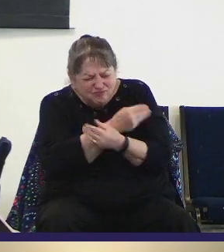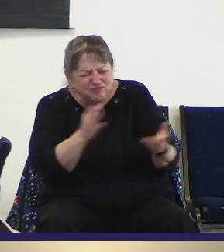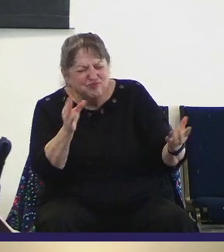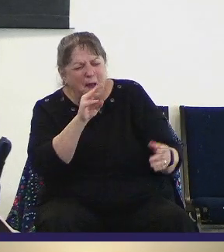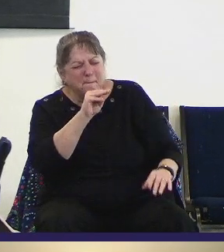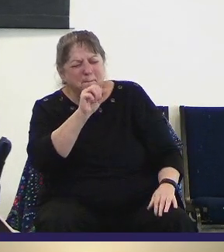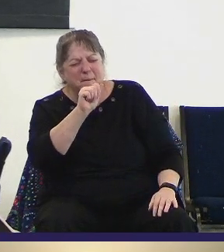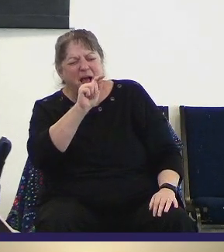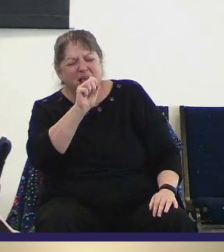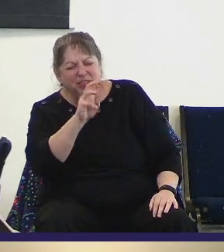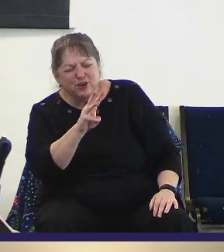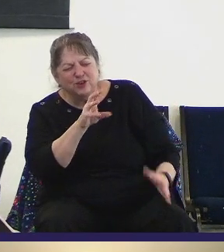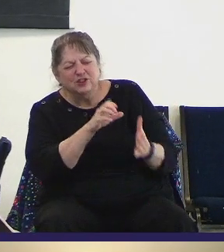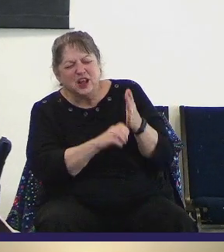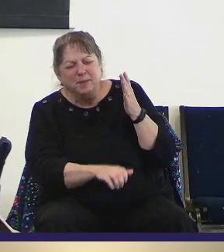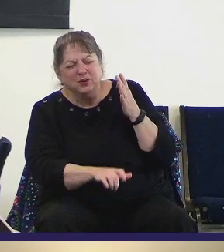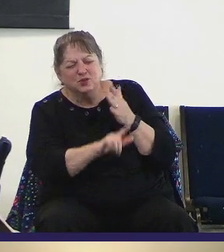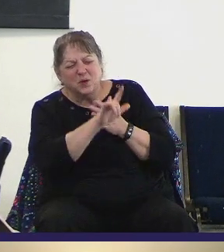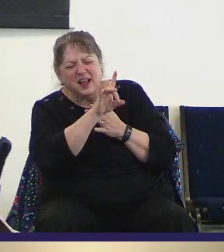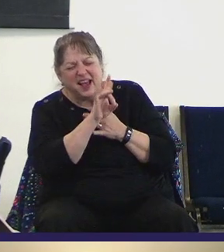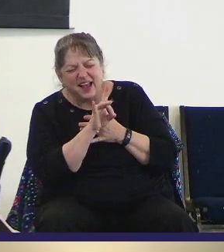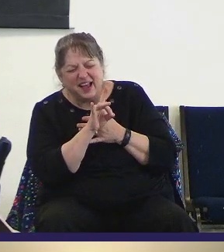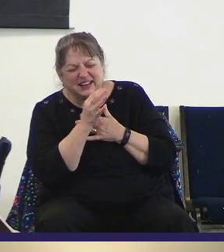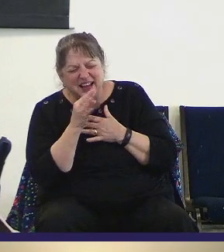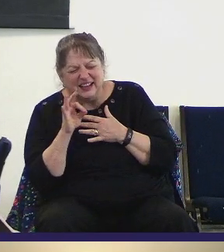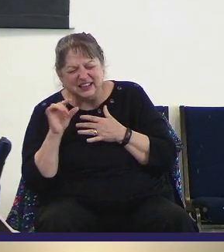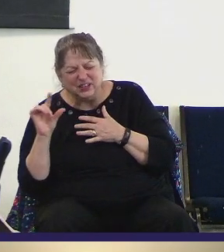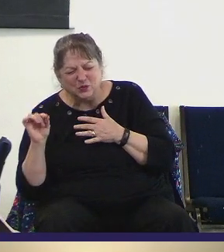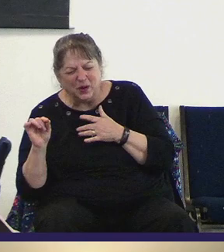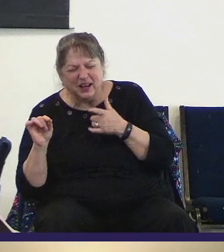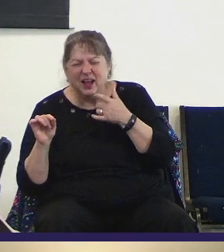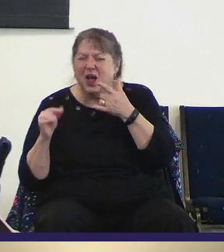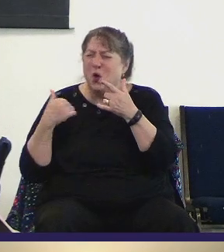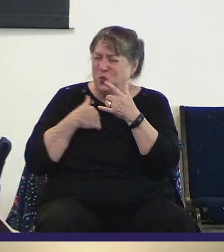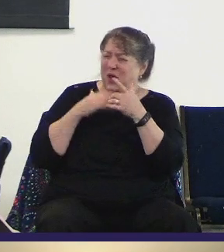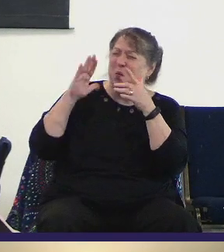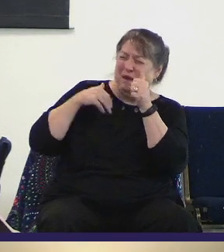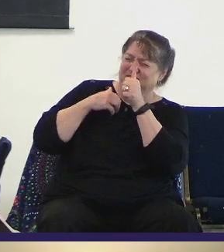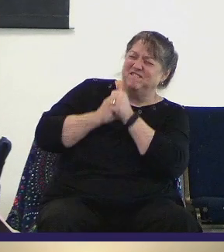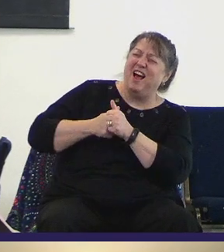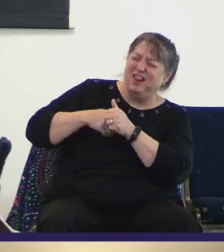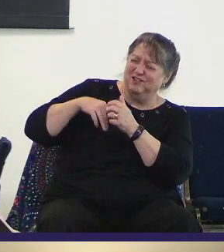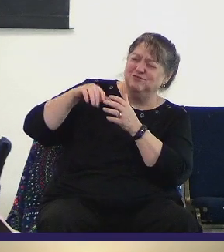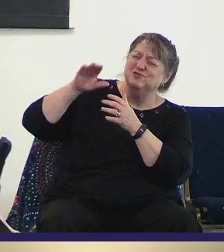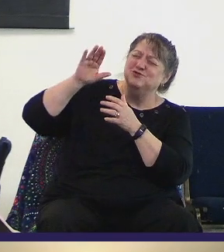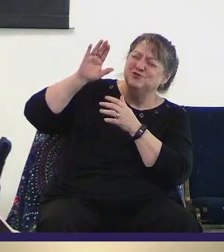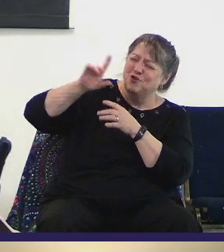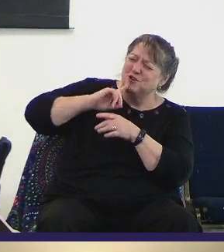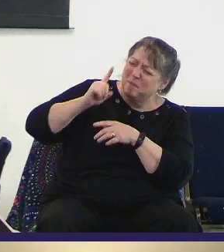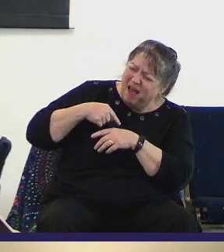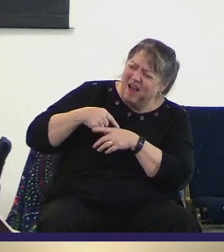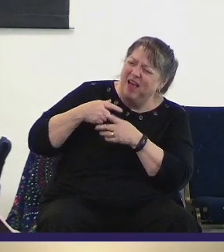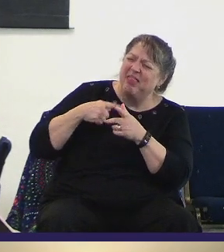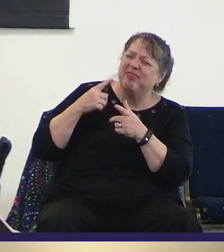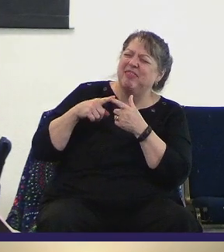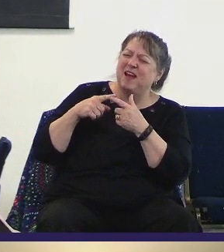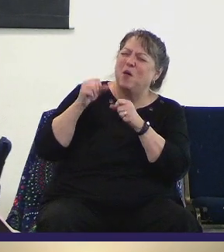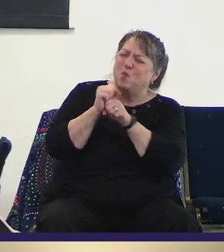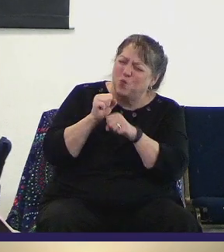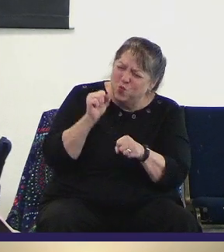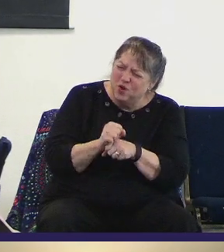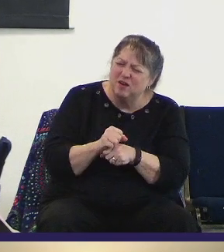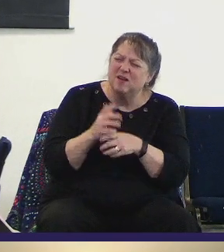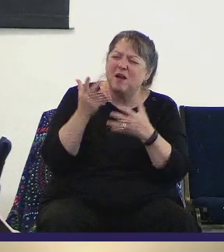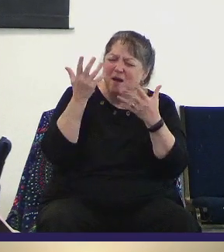and 20, God. Thank you, Jesus, that your work will get accomplished. You will fulfill the mission through your people. And thank you that in your mercy